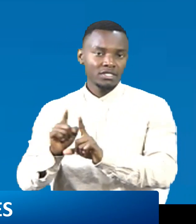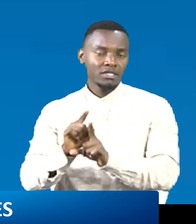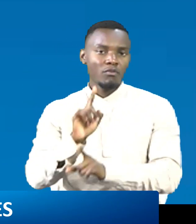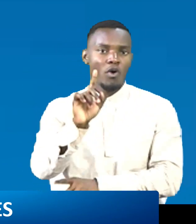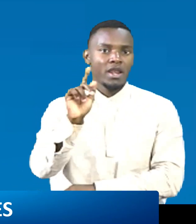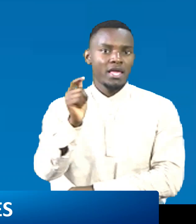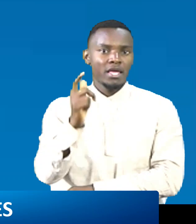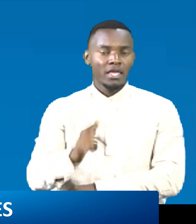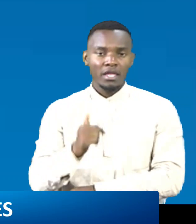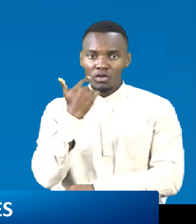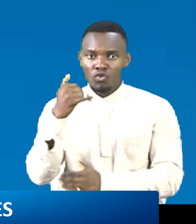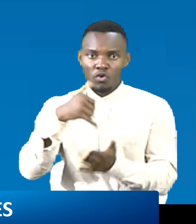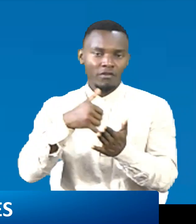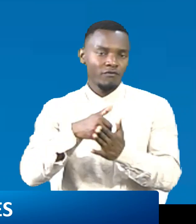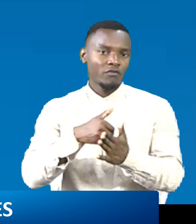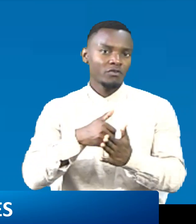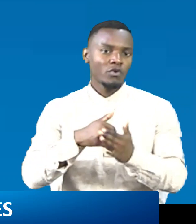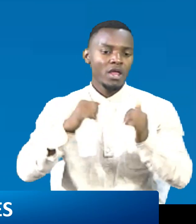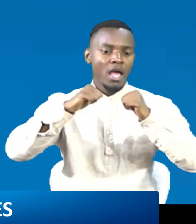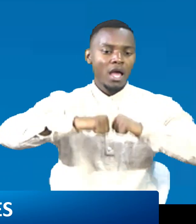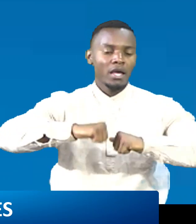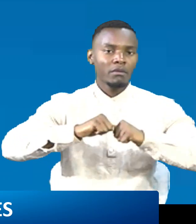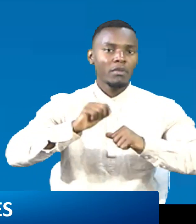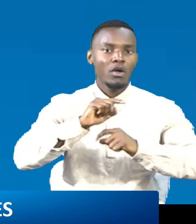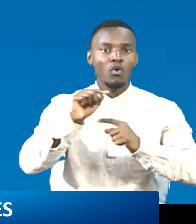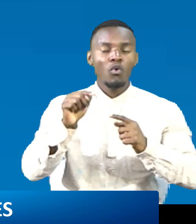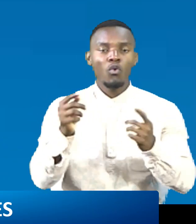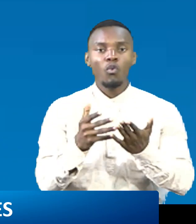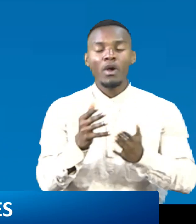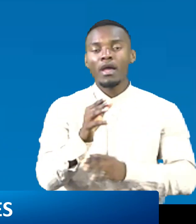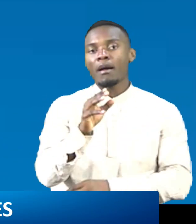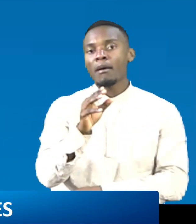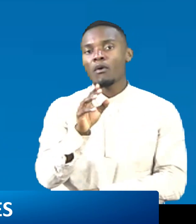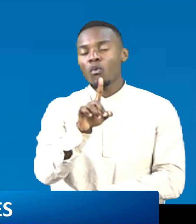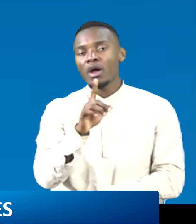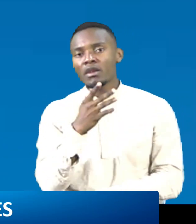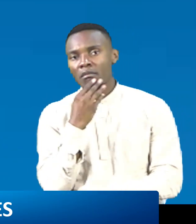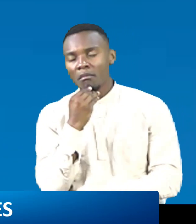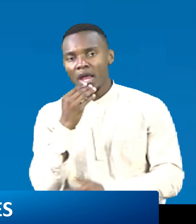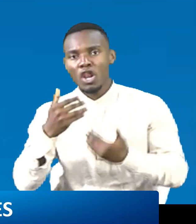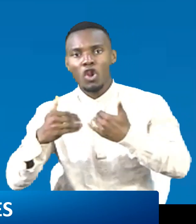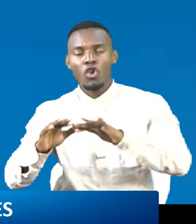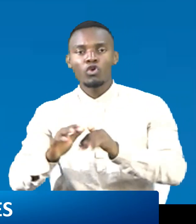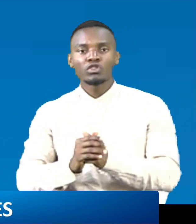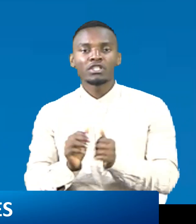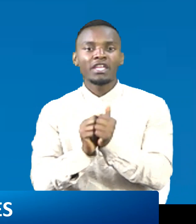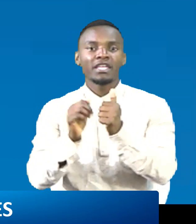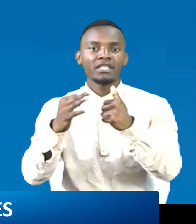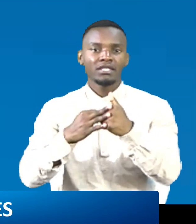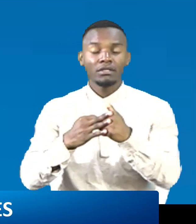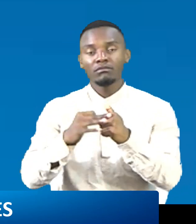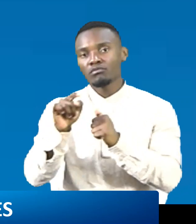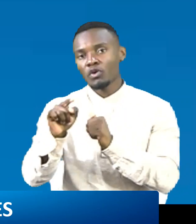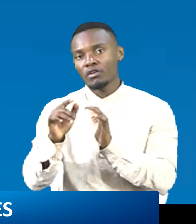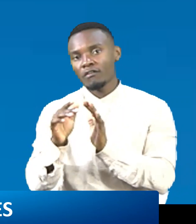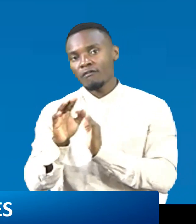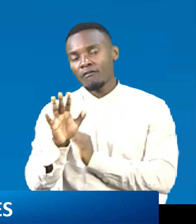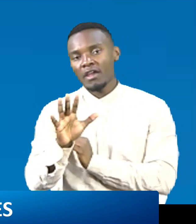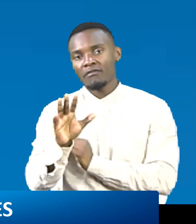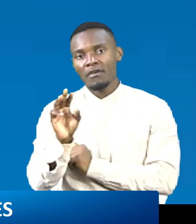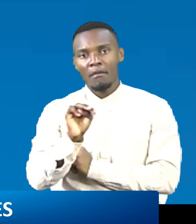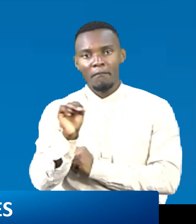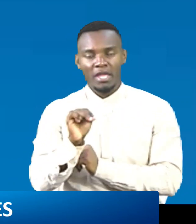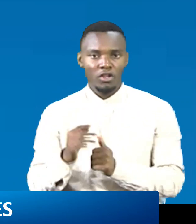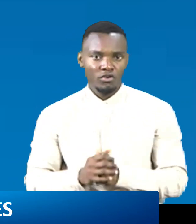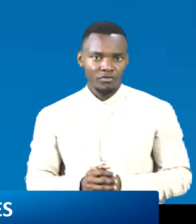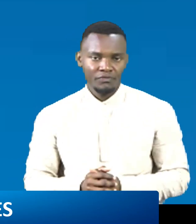deal where Ralph Manyaka lost over 18.5 million Kenyan shillings.